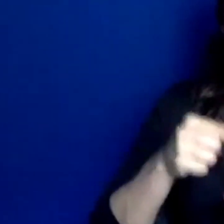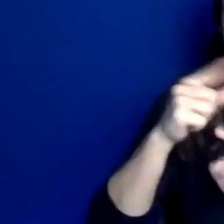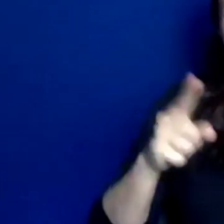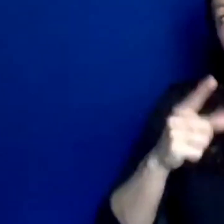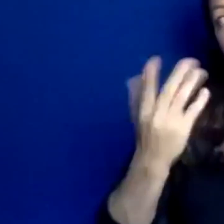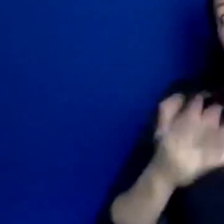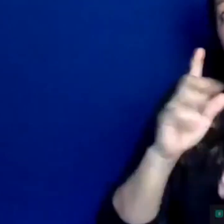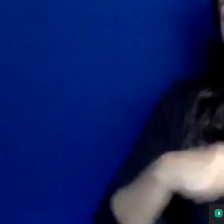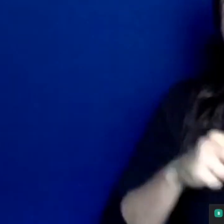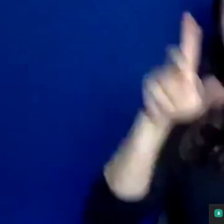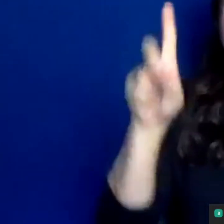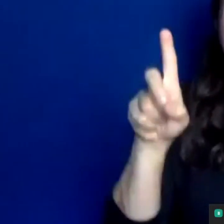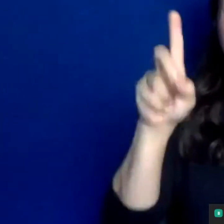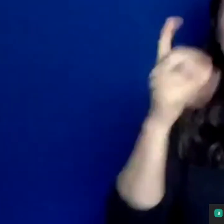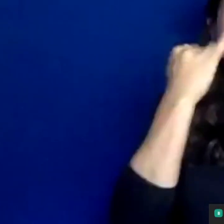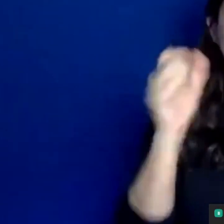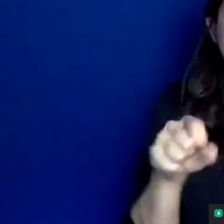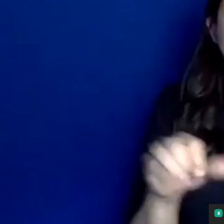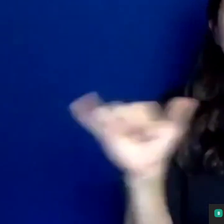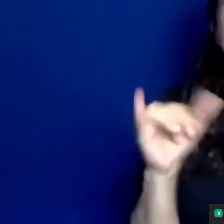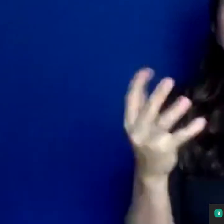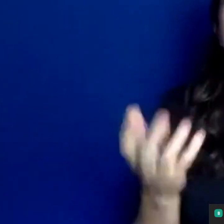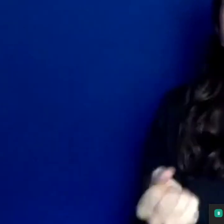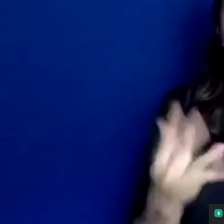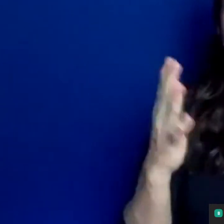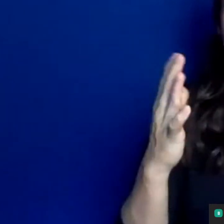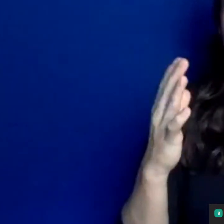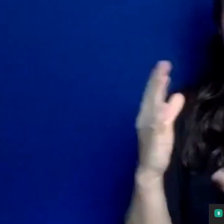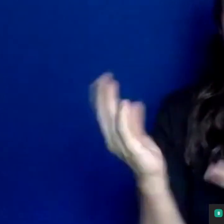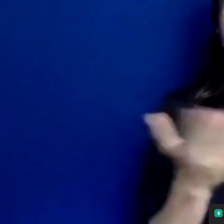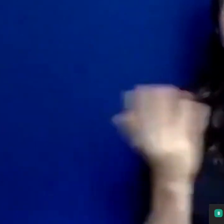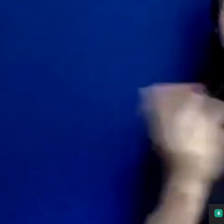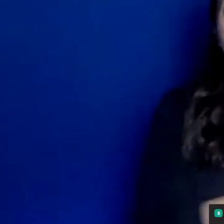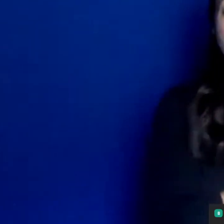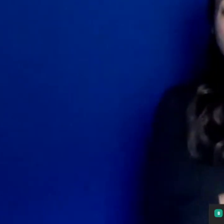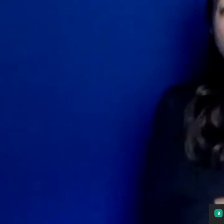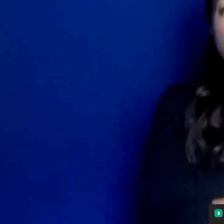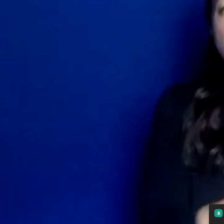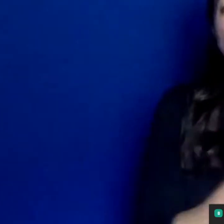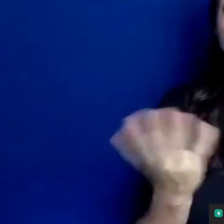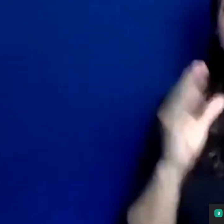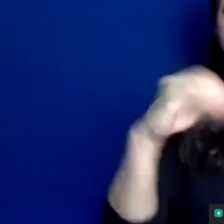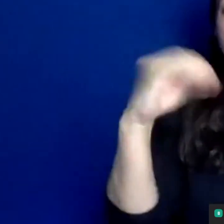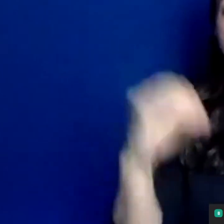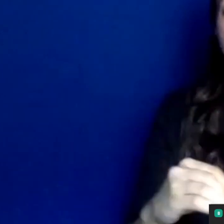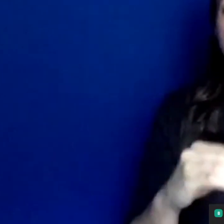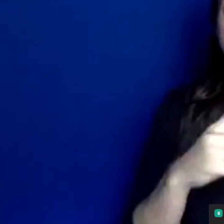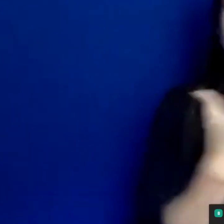what percentage of hospitalizations in the metro area are breakthrough cases?